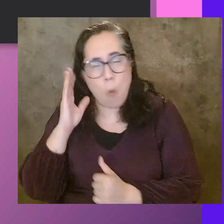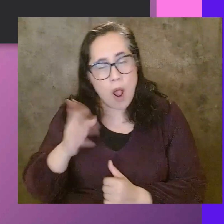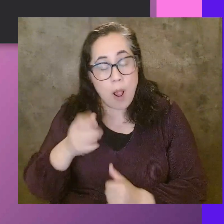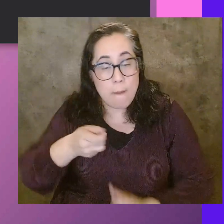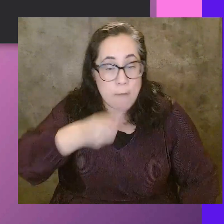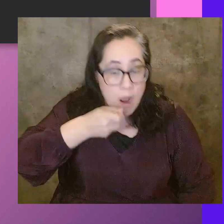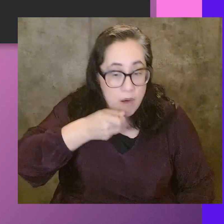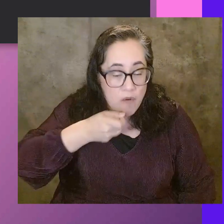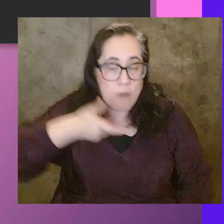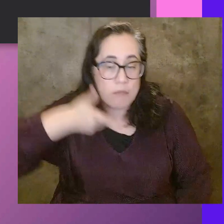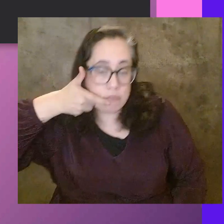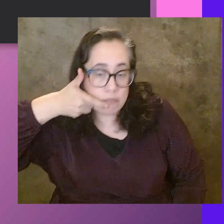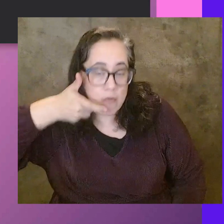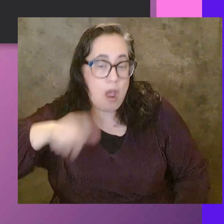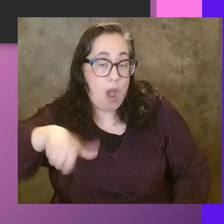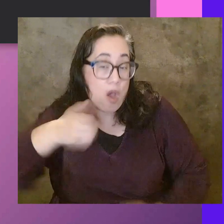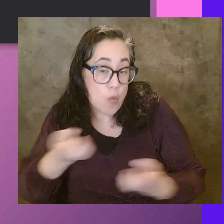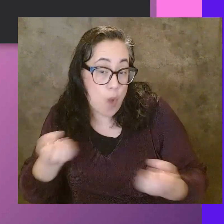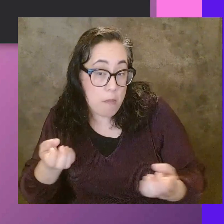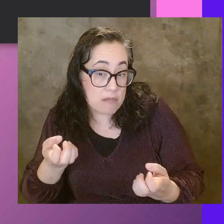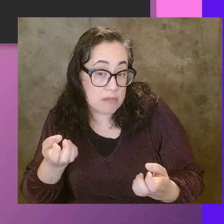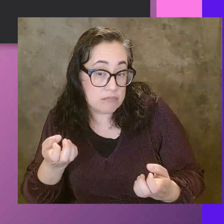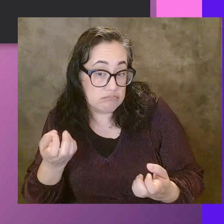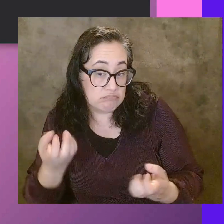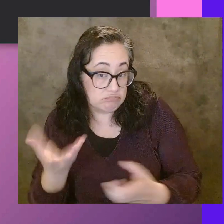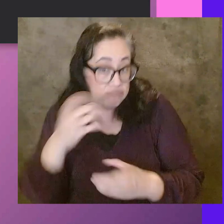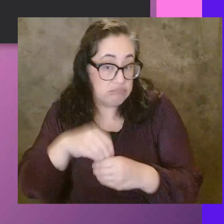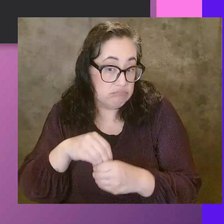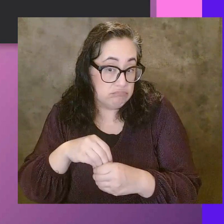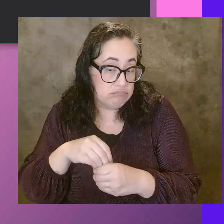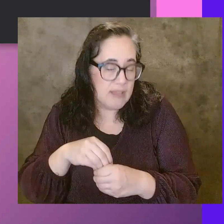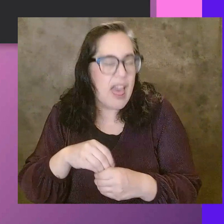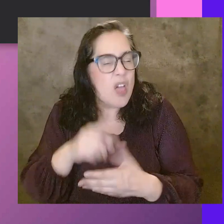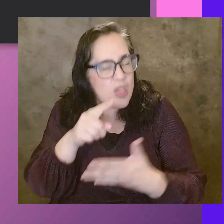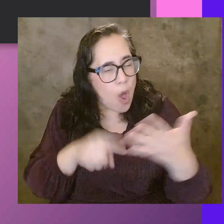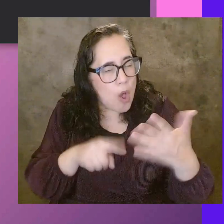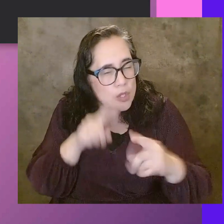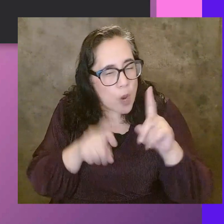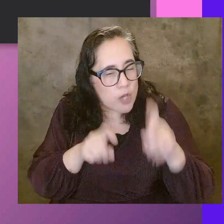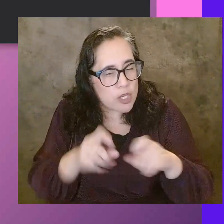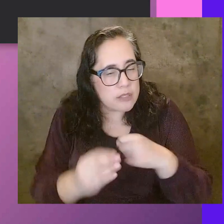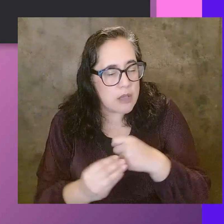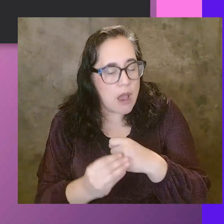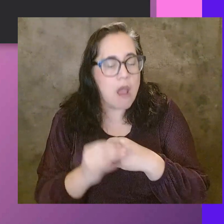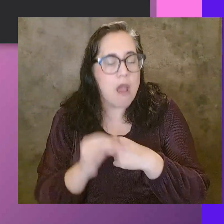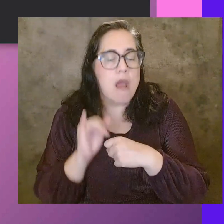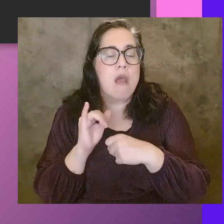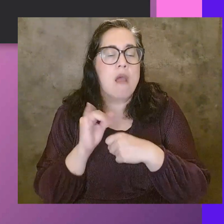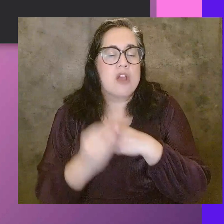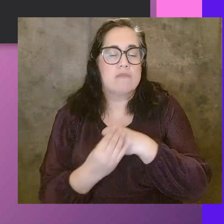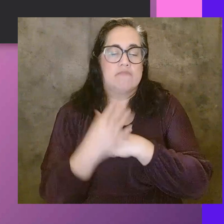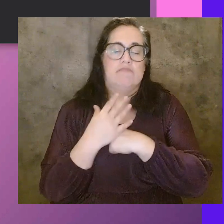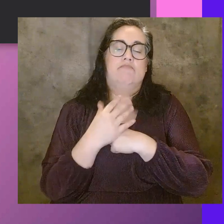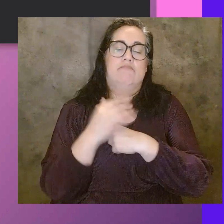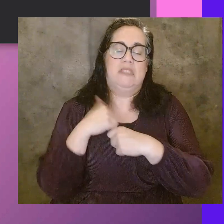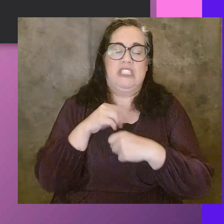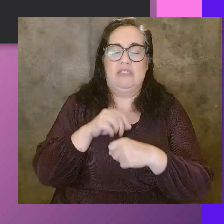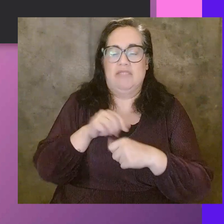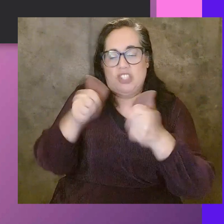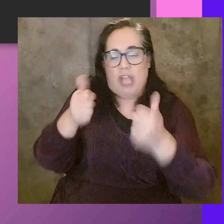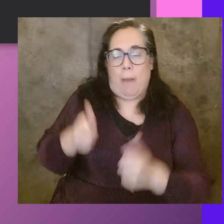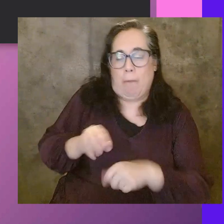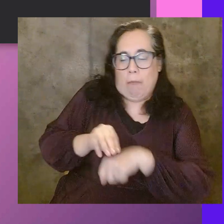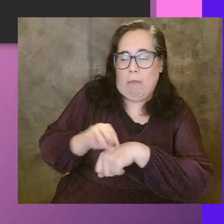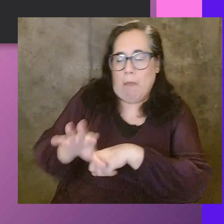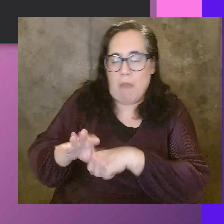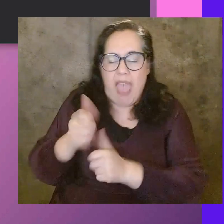be involved? These questions shape everything that comes next. The better I understand the assignment, the more